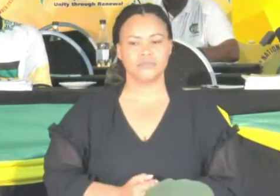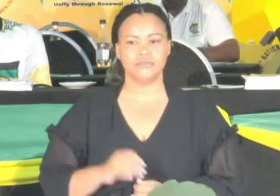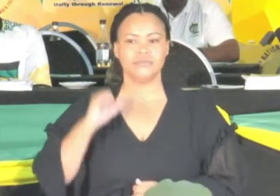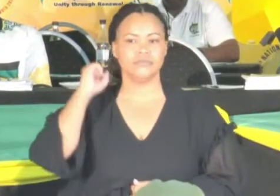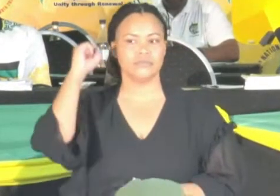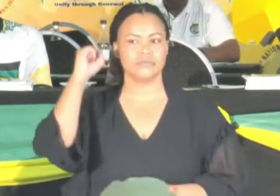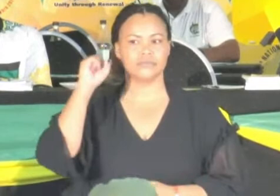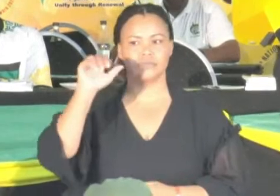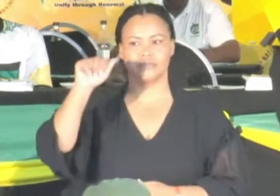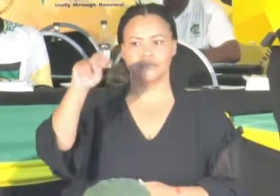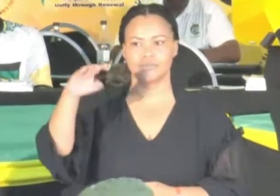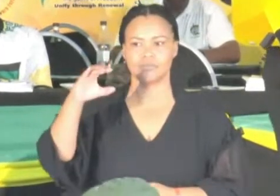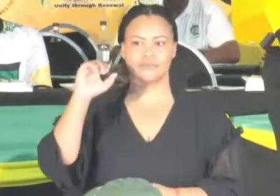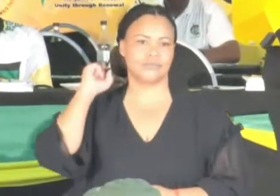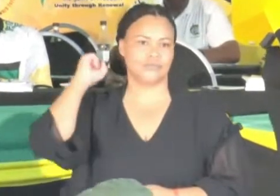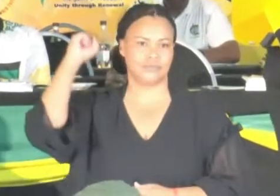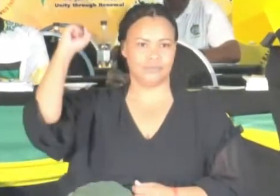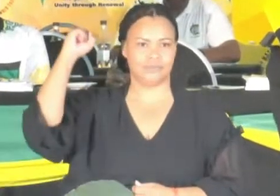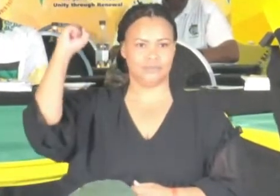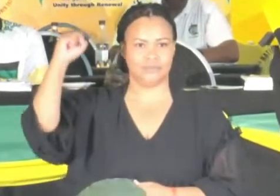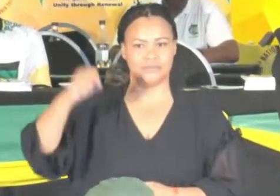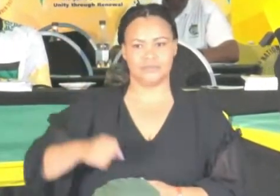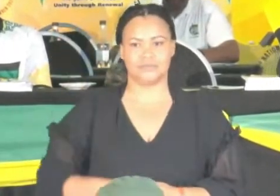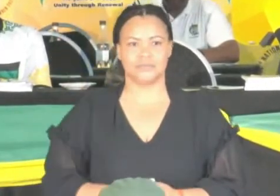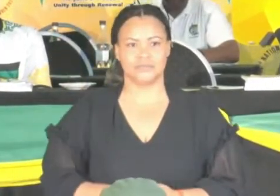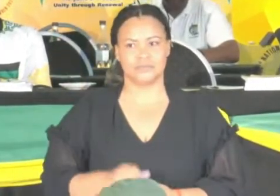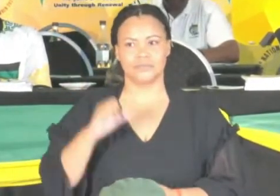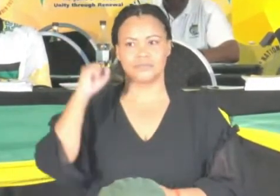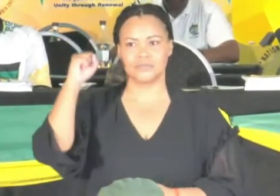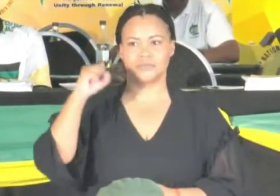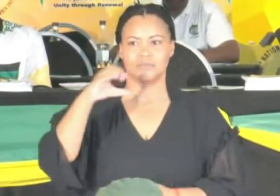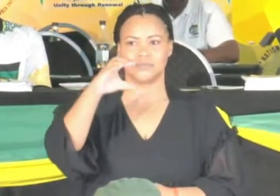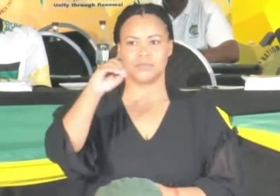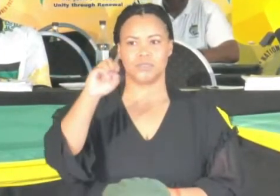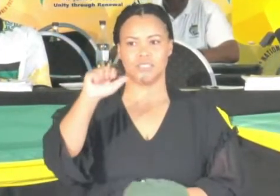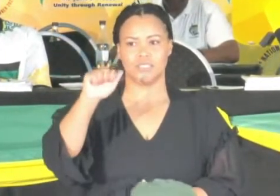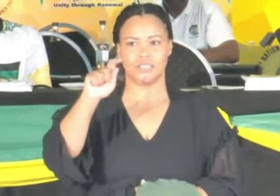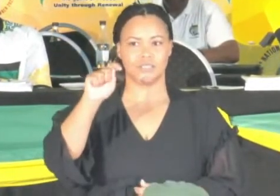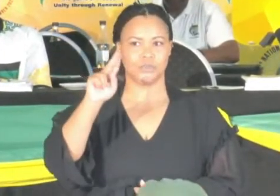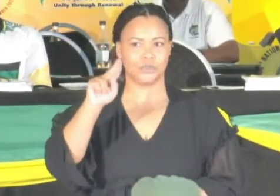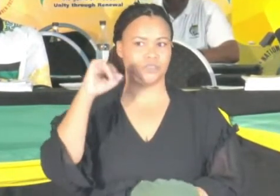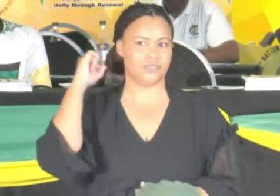Viva ANC, viva. Viva. Viva COSATU, viva.